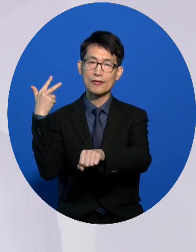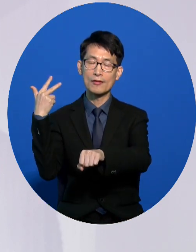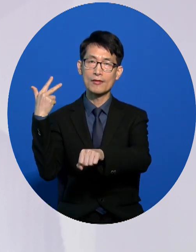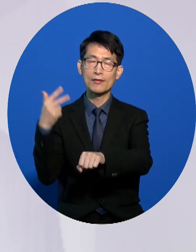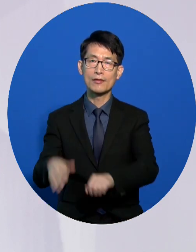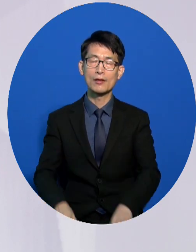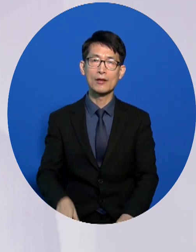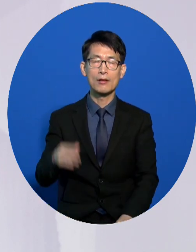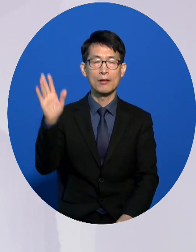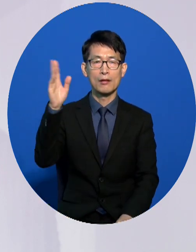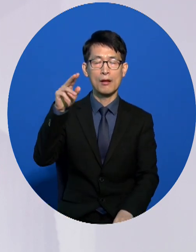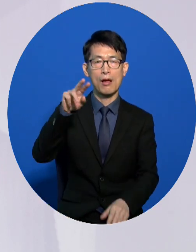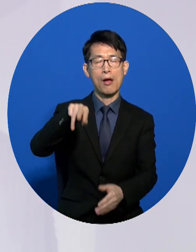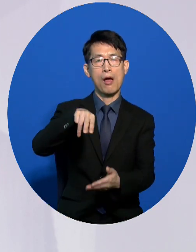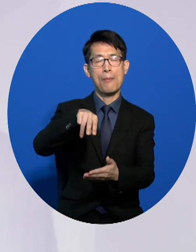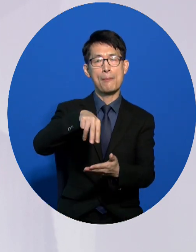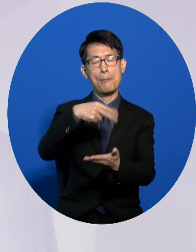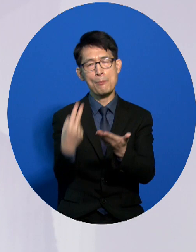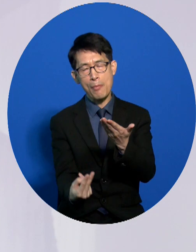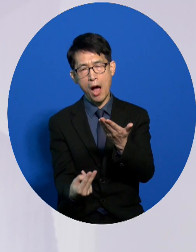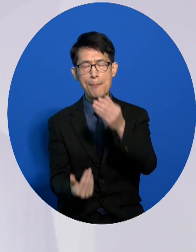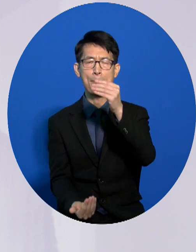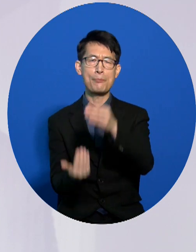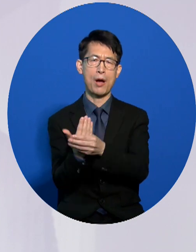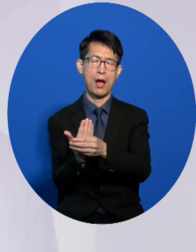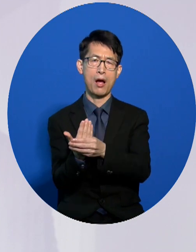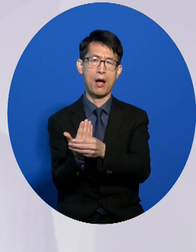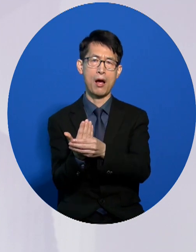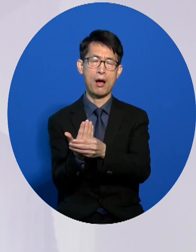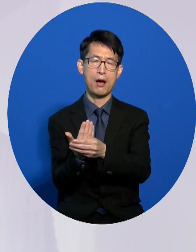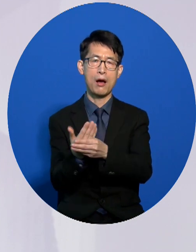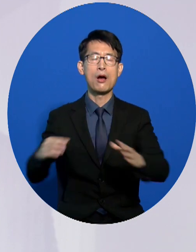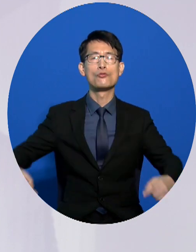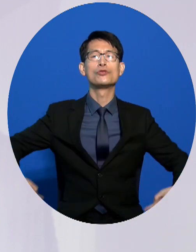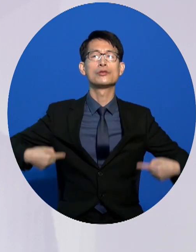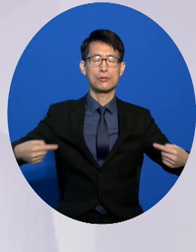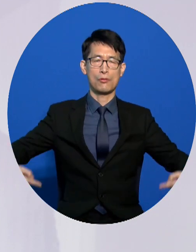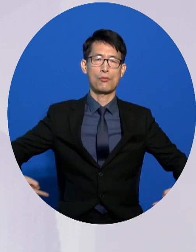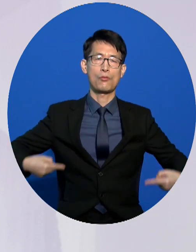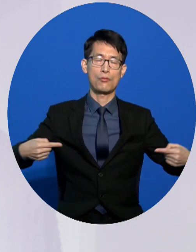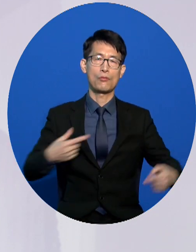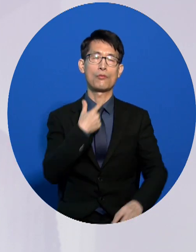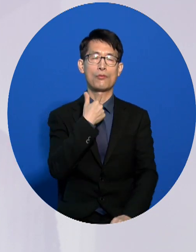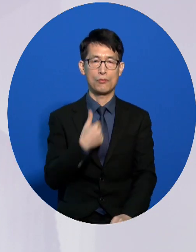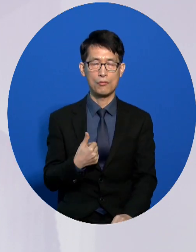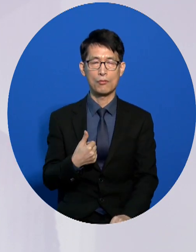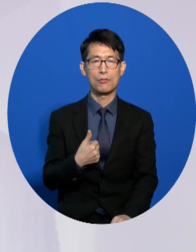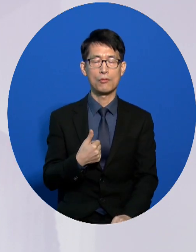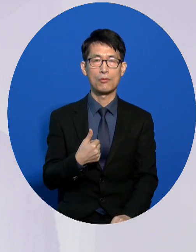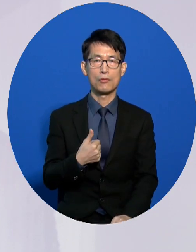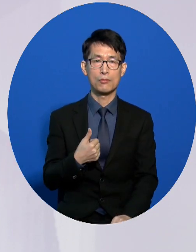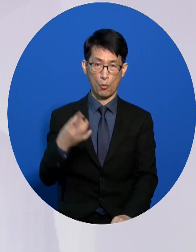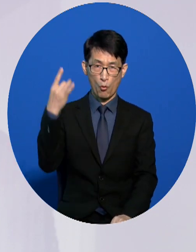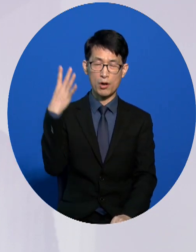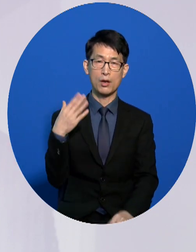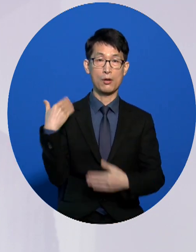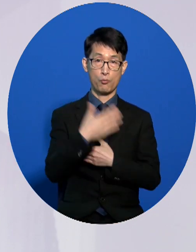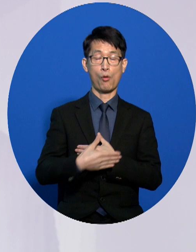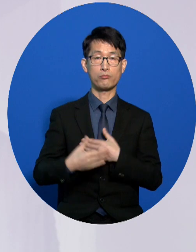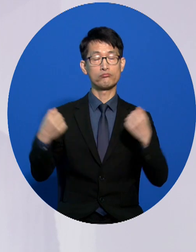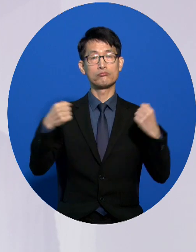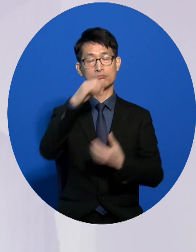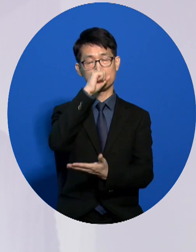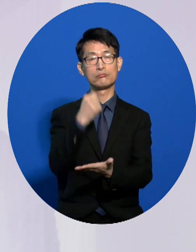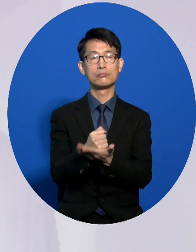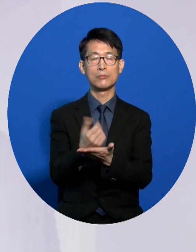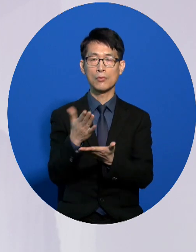7 years ago, I hurt my backbone due to an accident, and I became